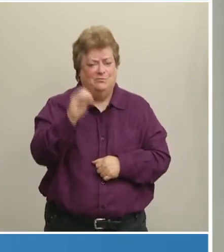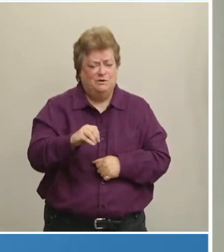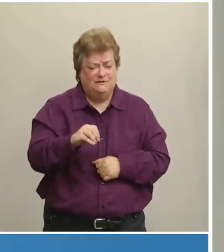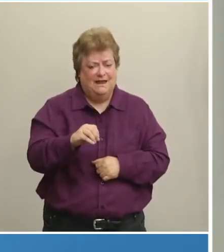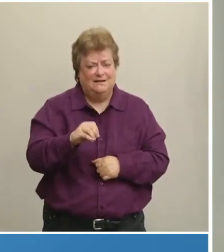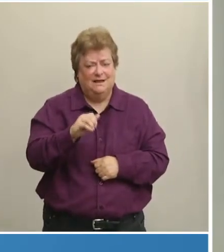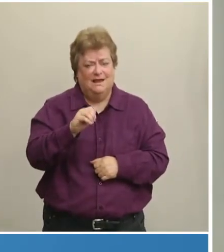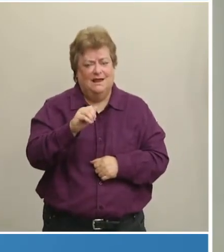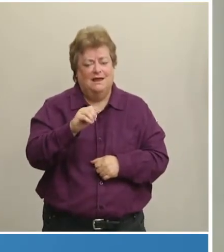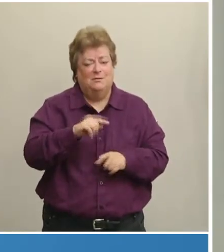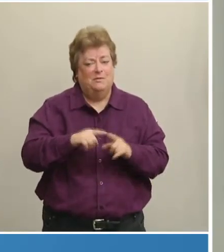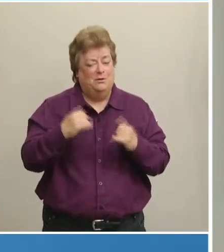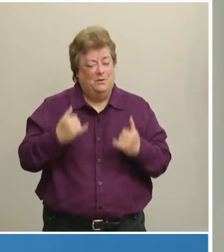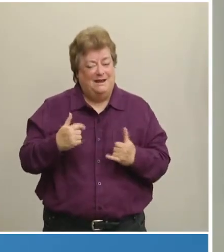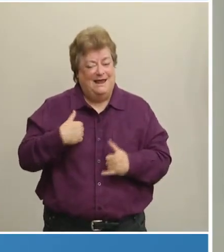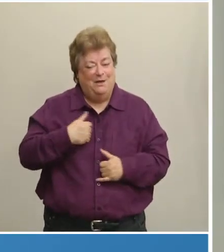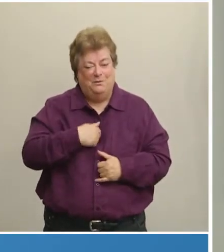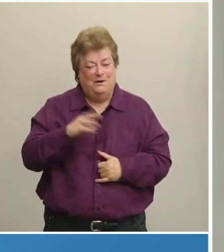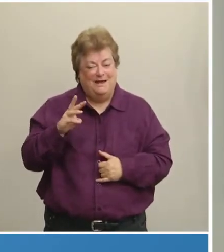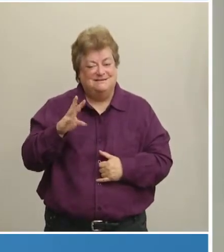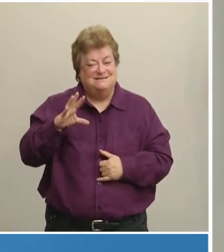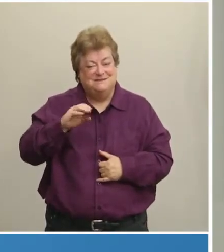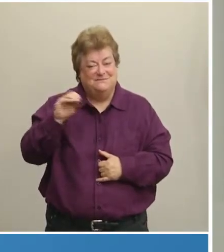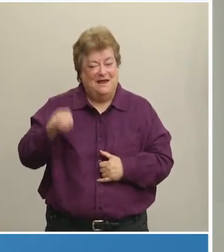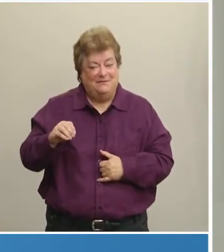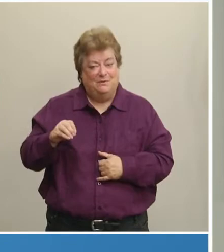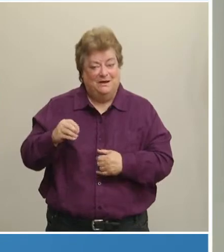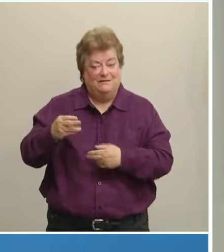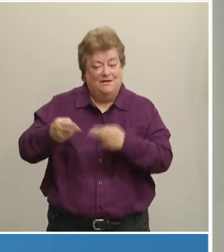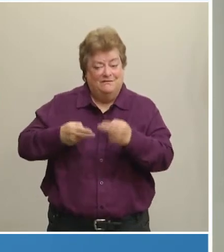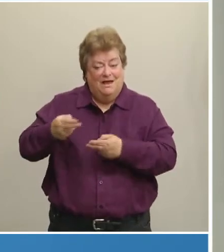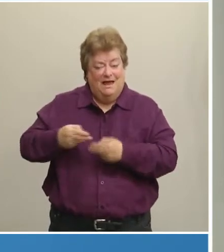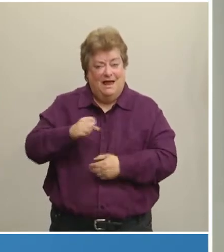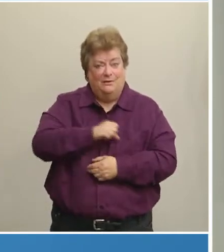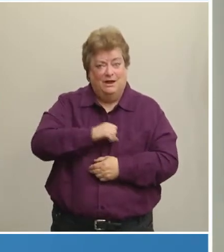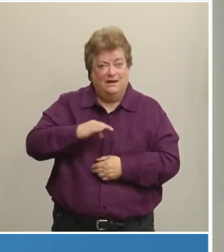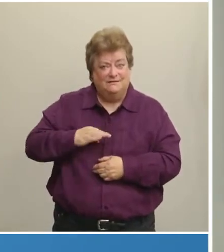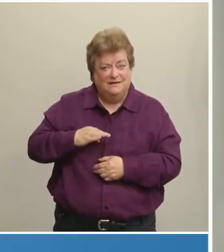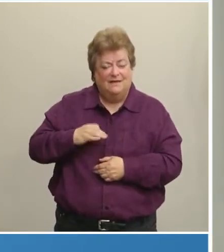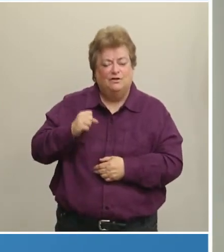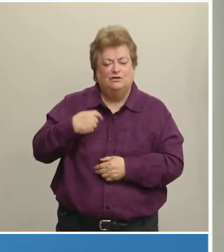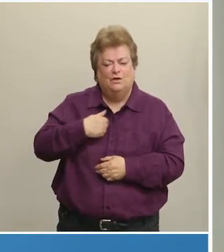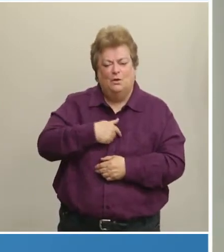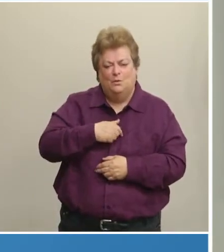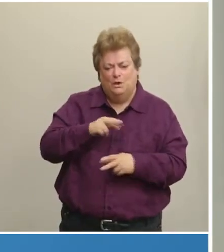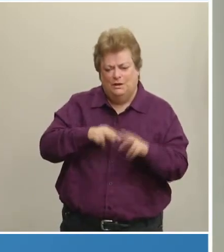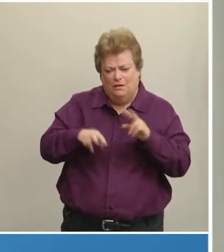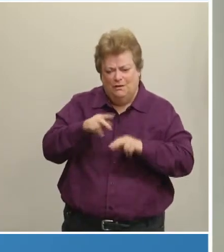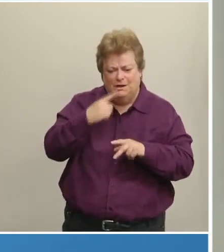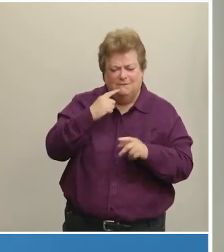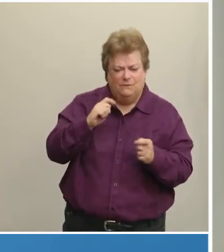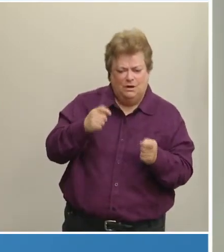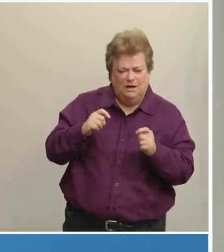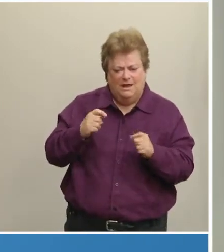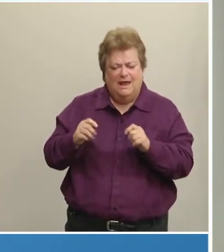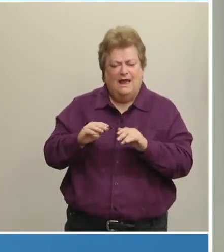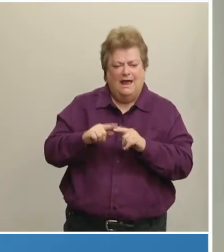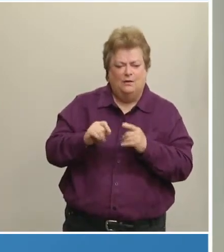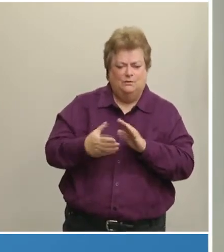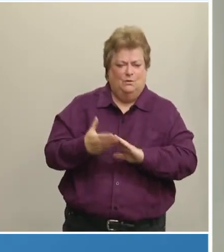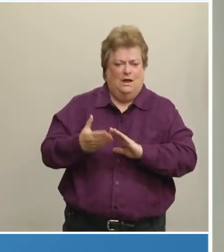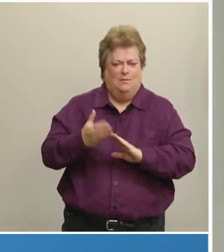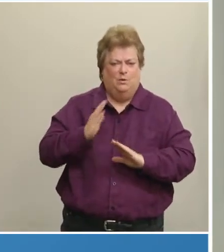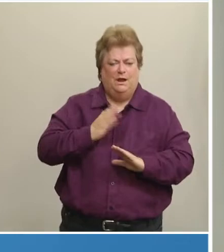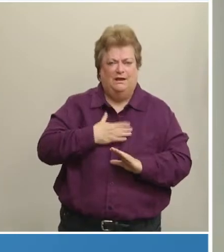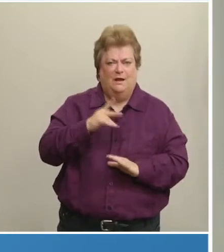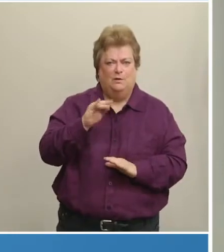Right now, we're at about 65% of staffing levels. So we are planning some modifications to pool operations this summer